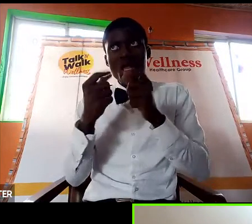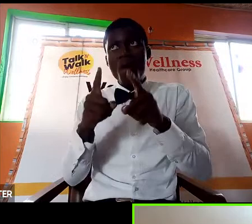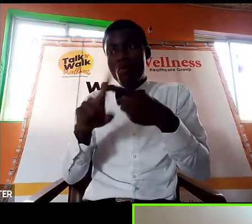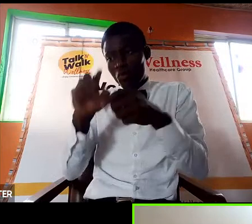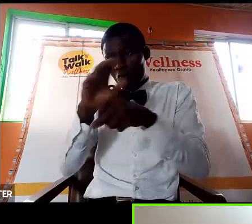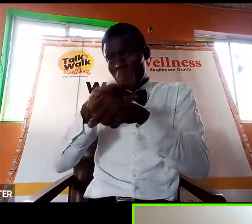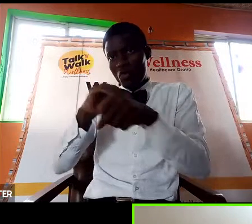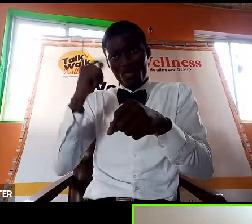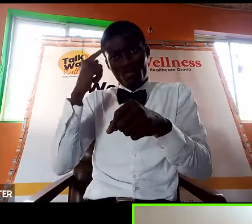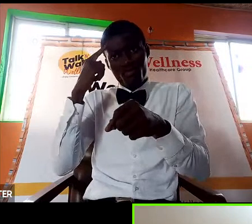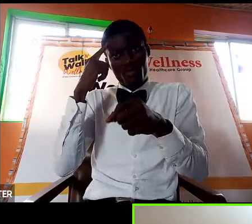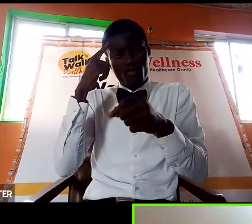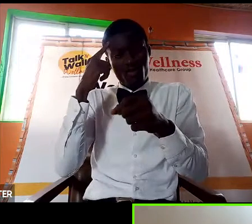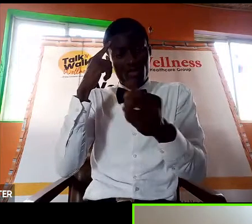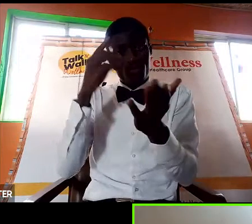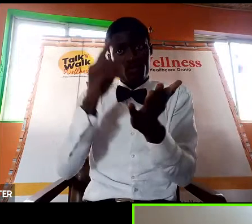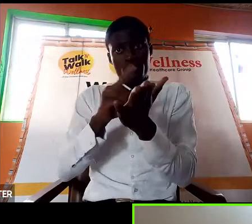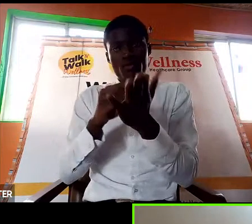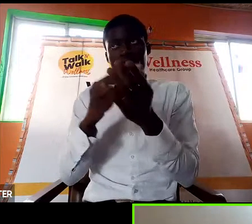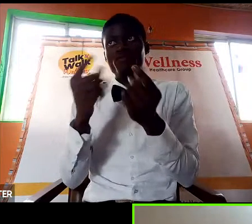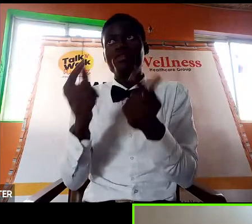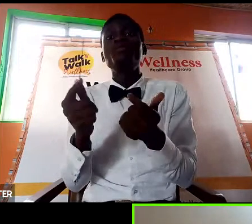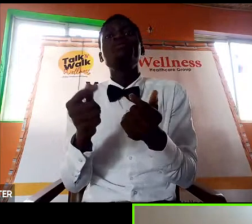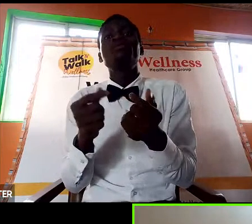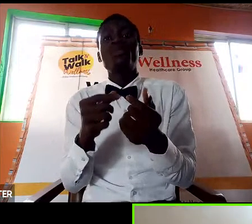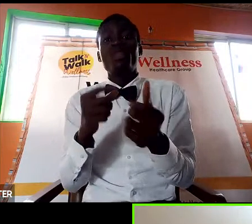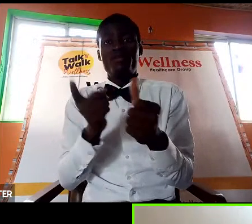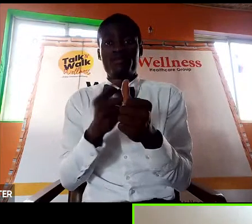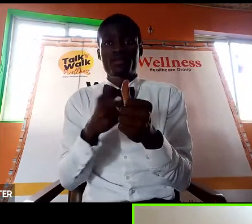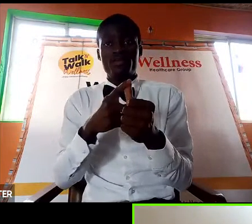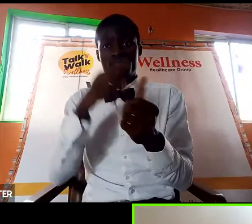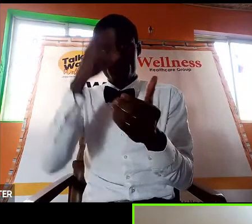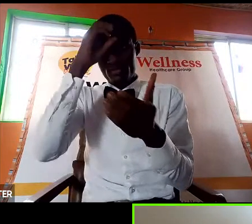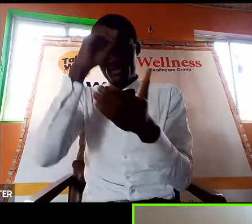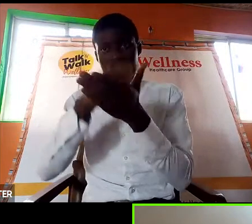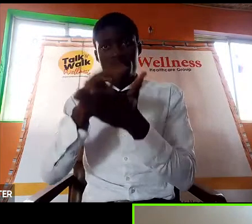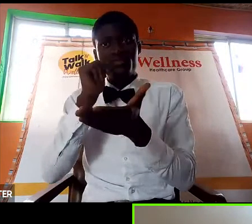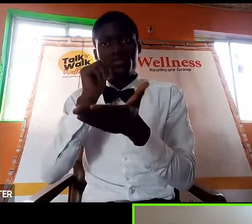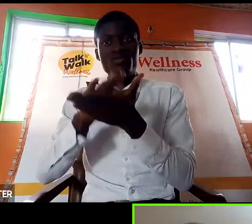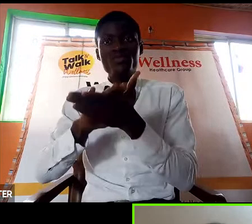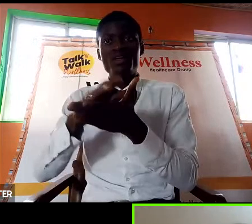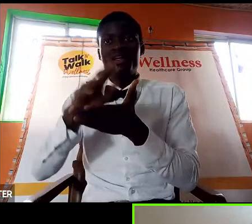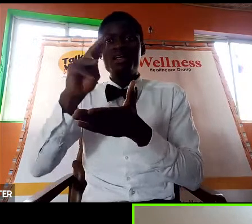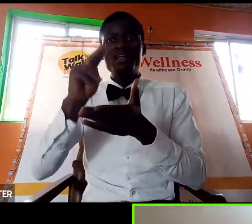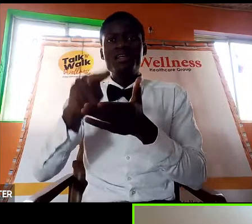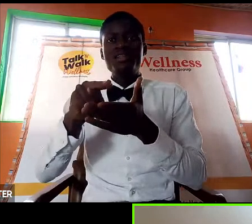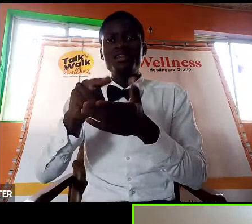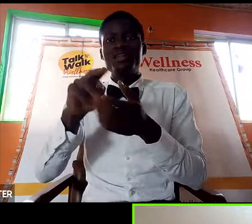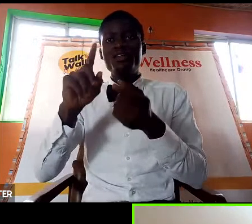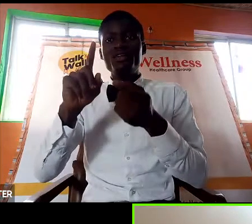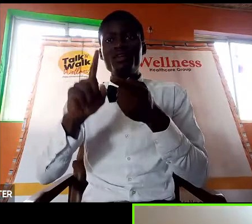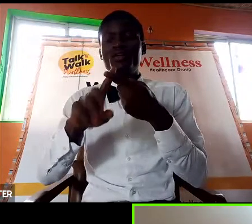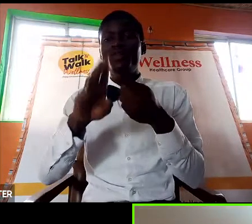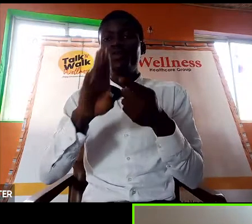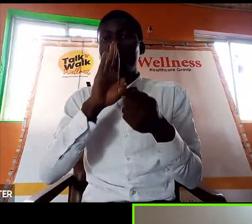deliberate. Excuse me. There's need to be deliberate and be conscious.